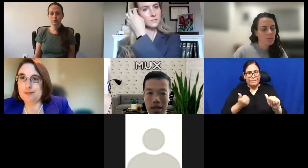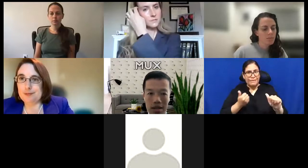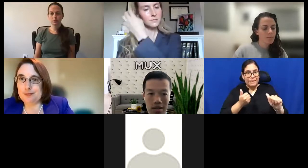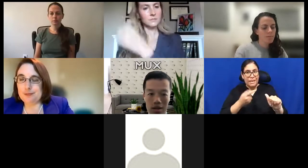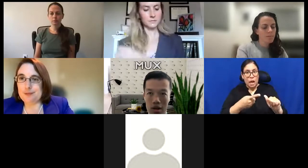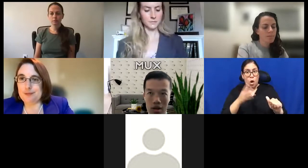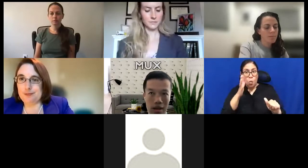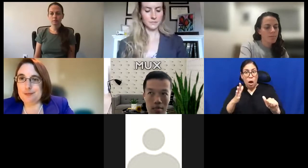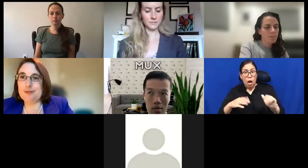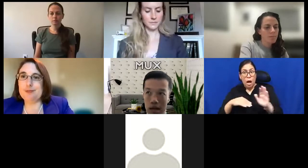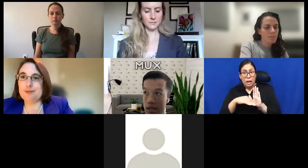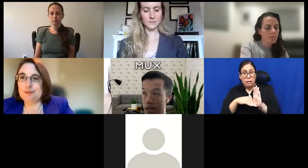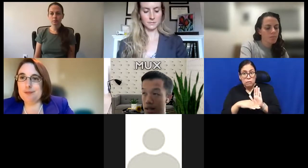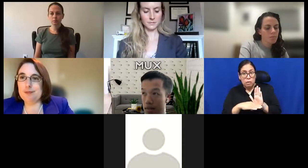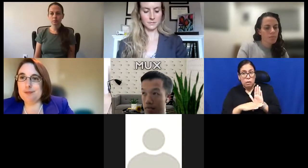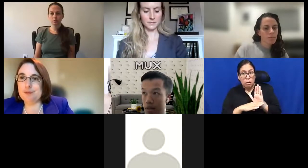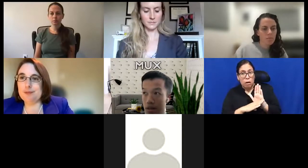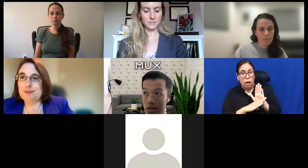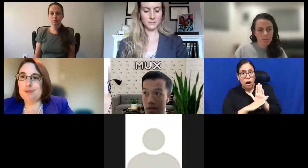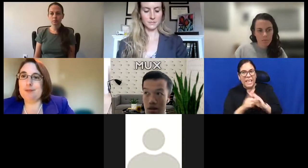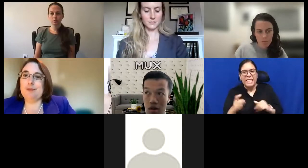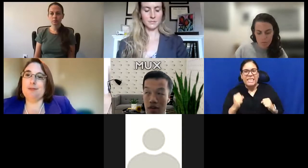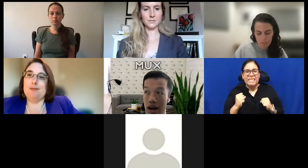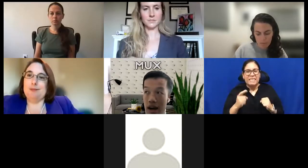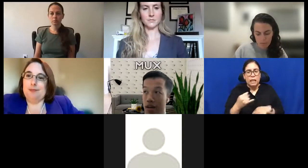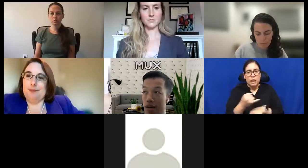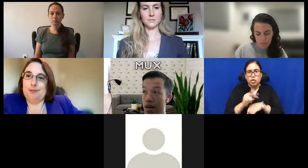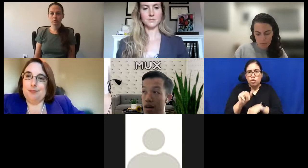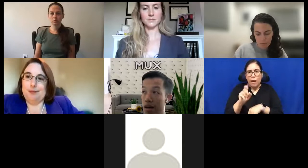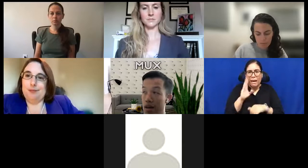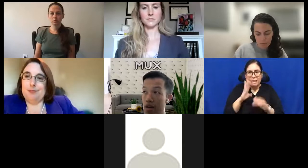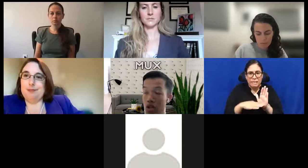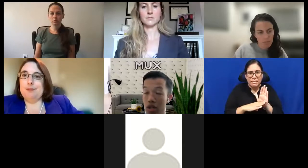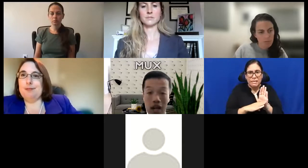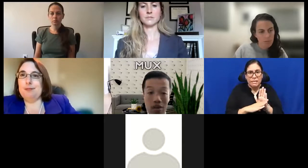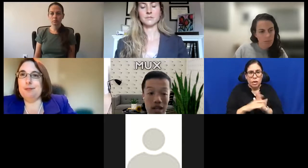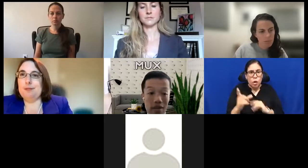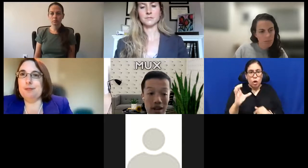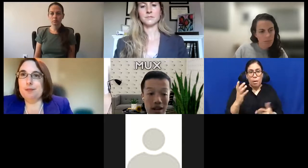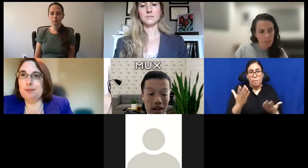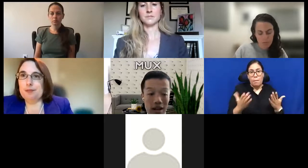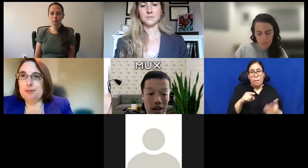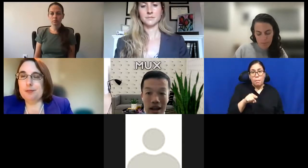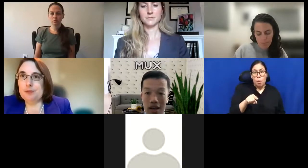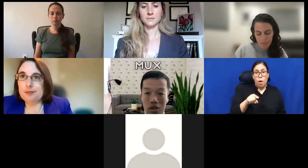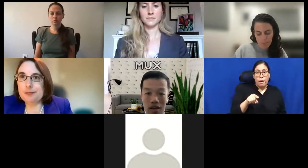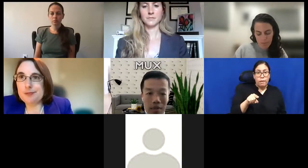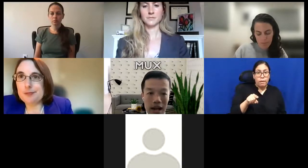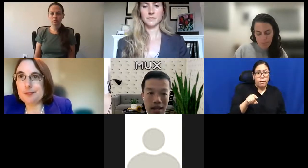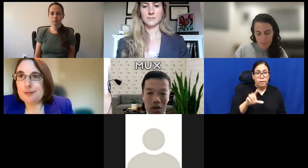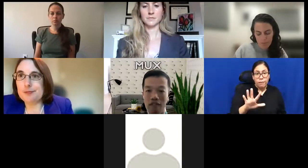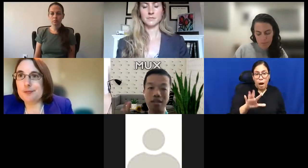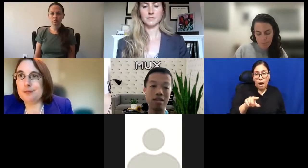up. Because you can look at the markets in 05 to July of 07, and